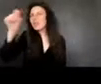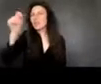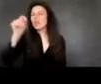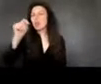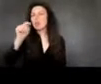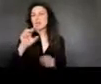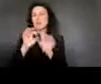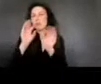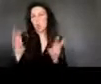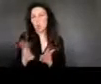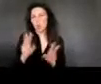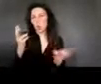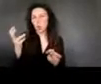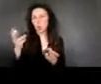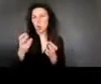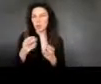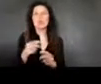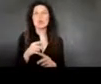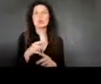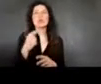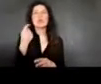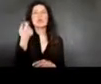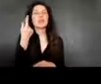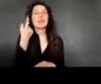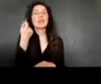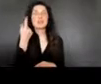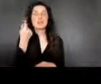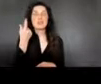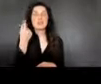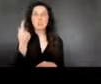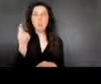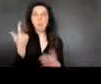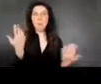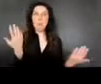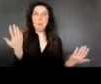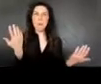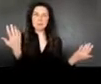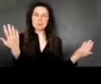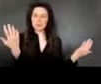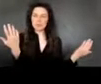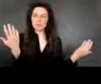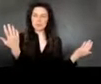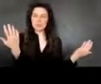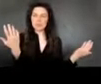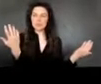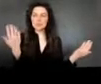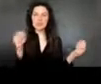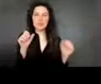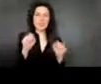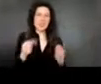then it's still dealing with the kind of questions that could be asked inevitably. I'm not saying it to kind